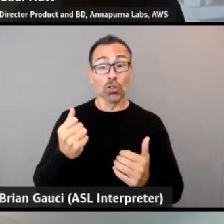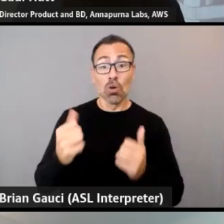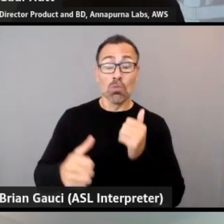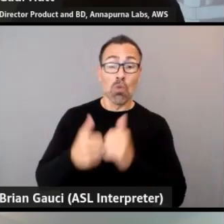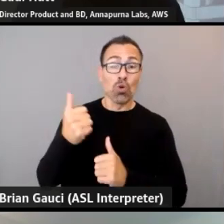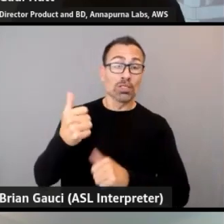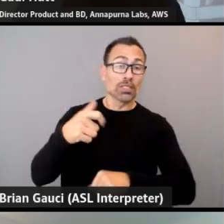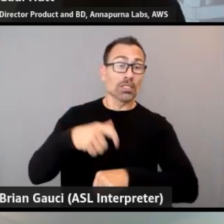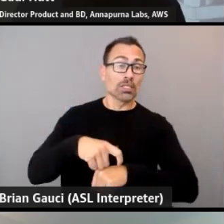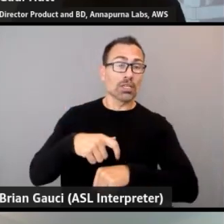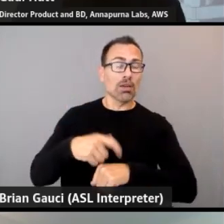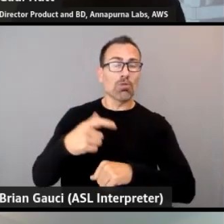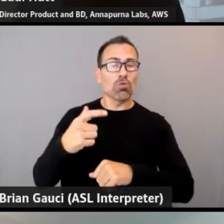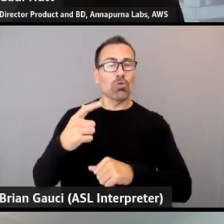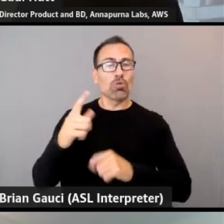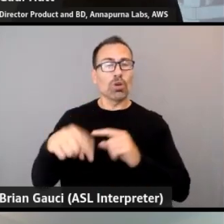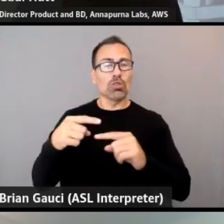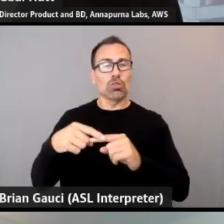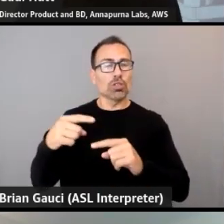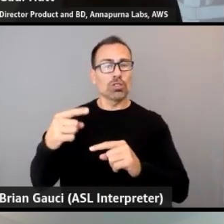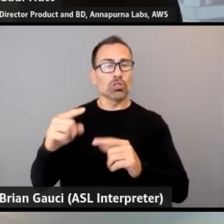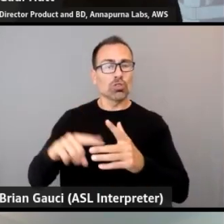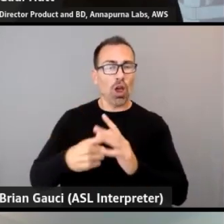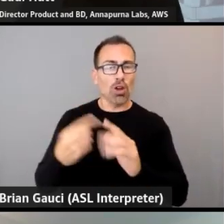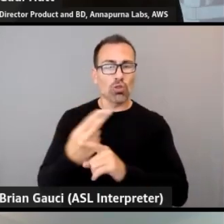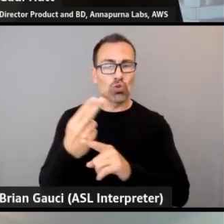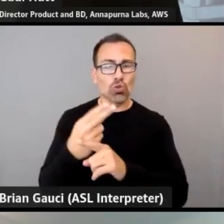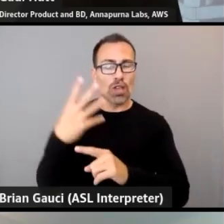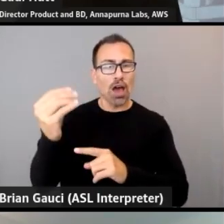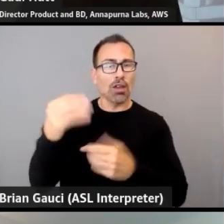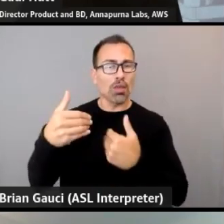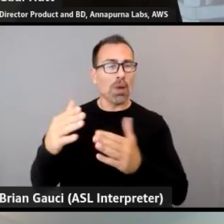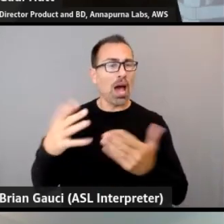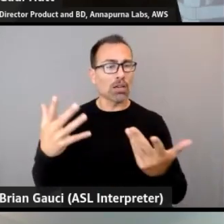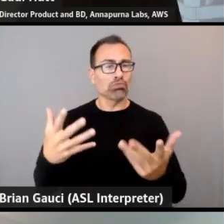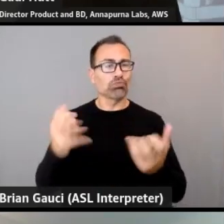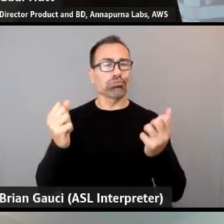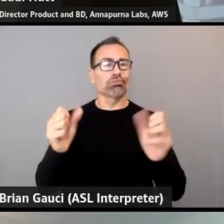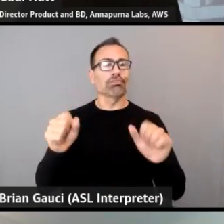customers see great performance like we discussed before. Perfect. This is great.